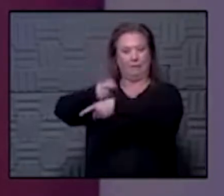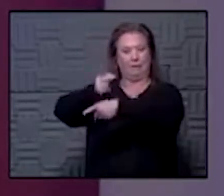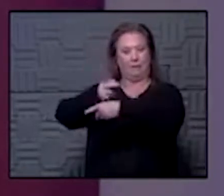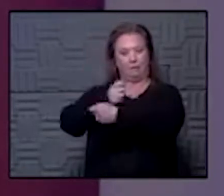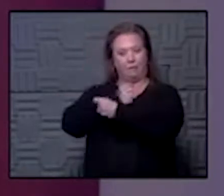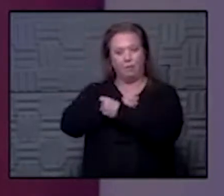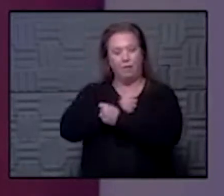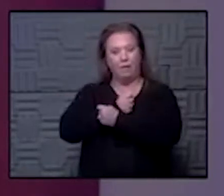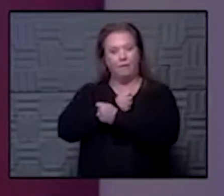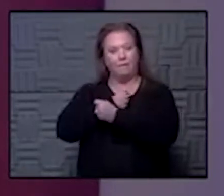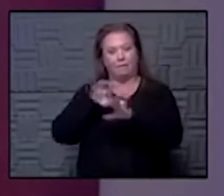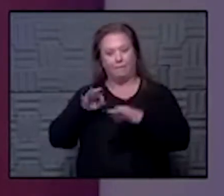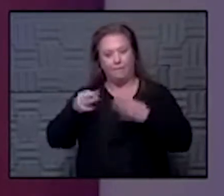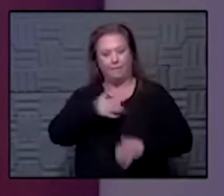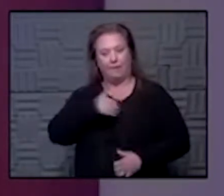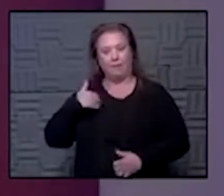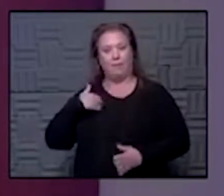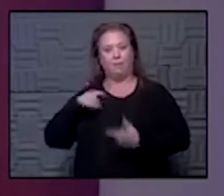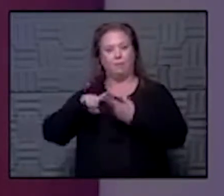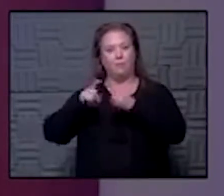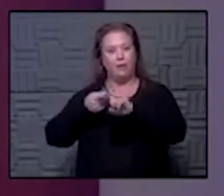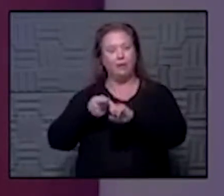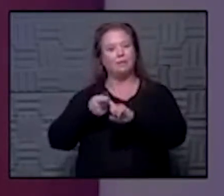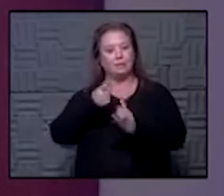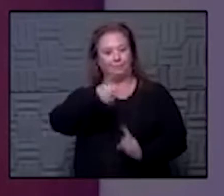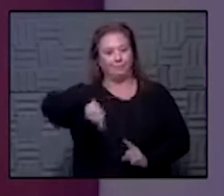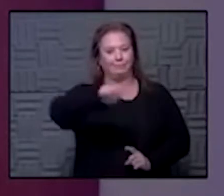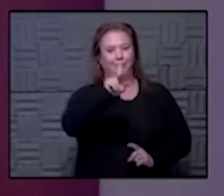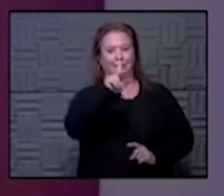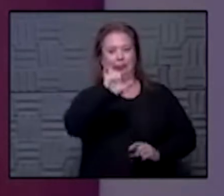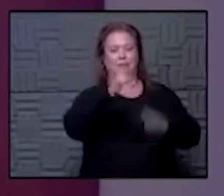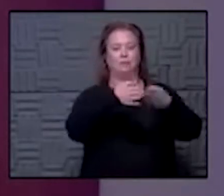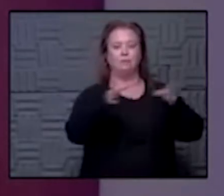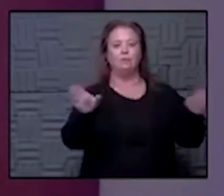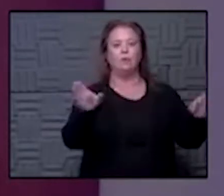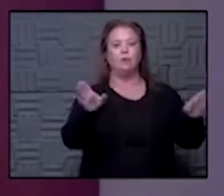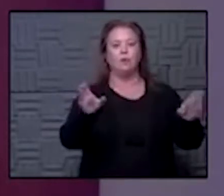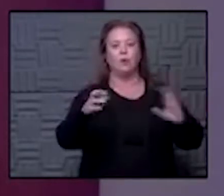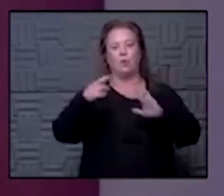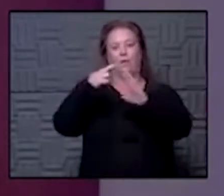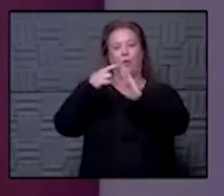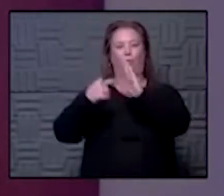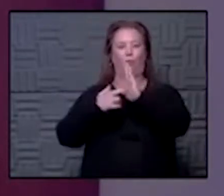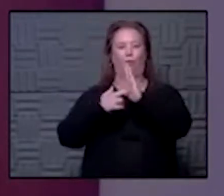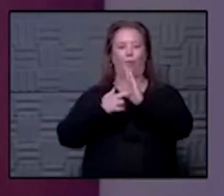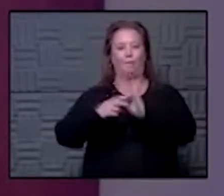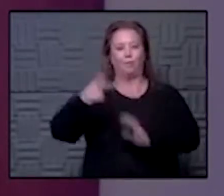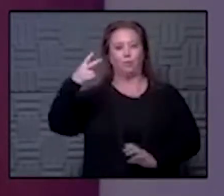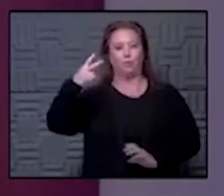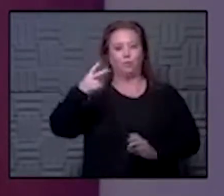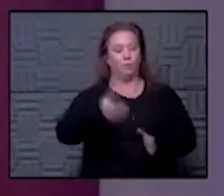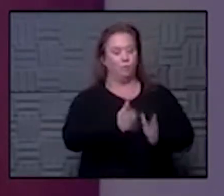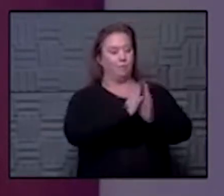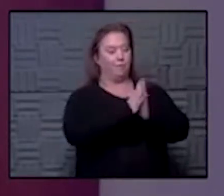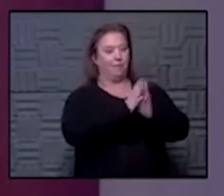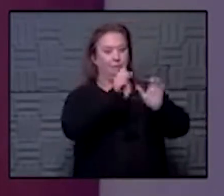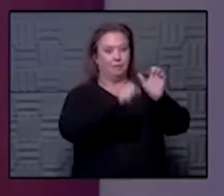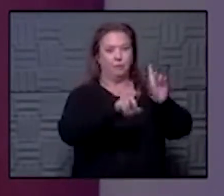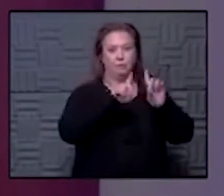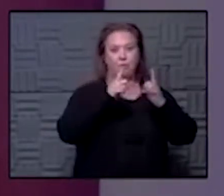around the metro. So we have asked, we sort of have a rule of twos. So we've asked every department